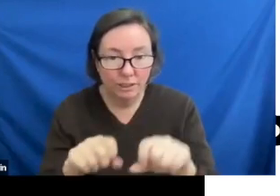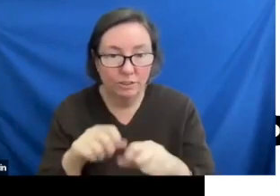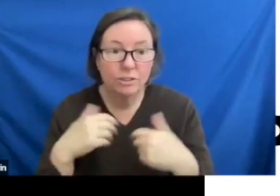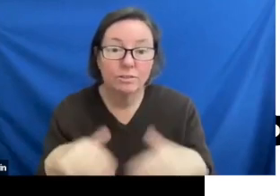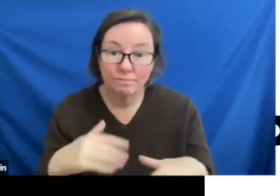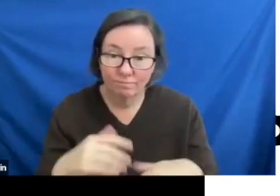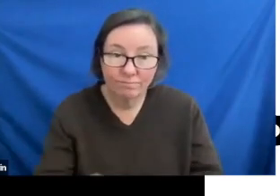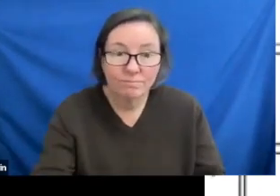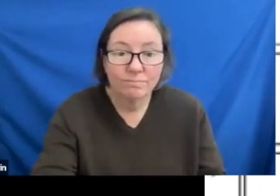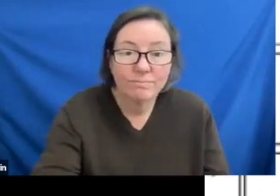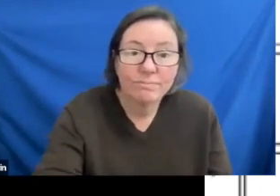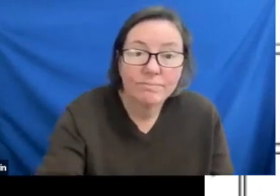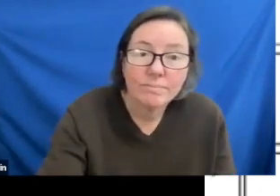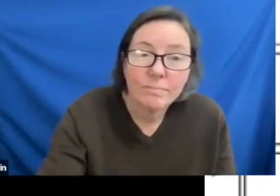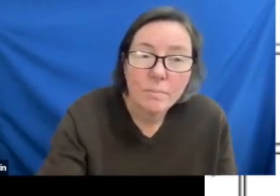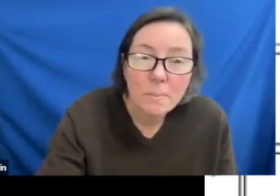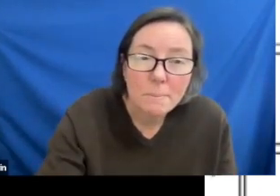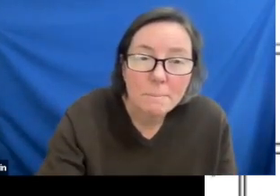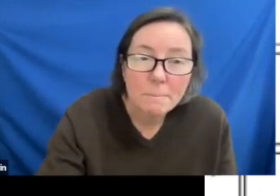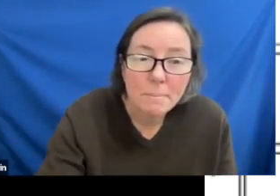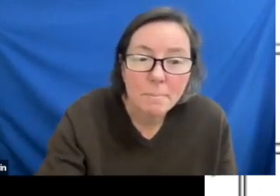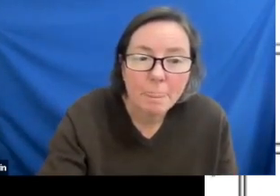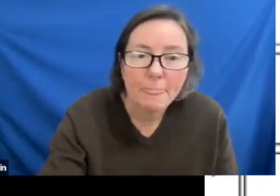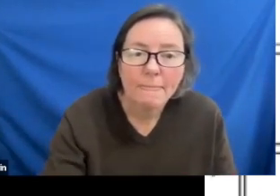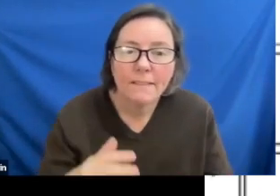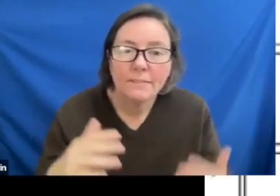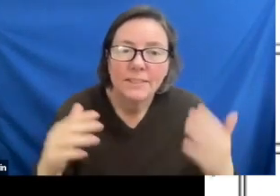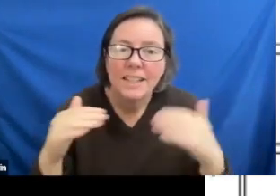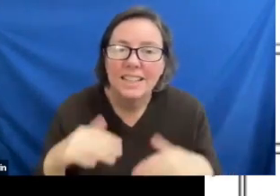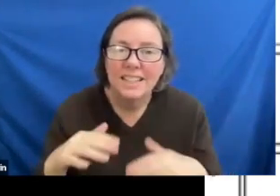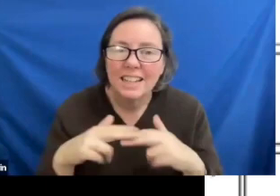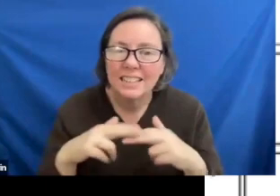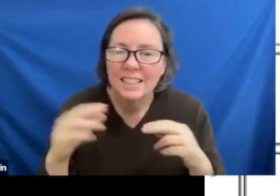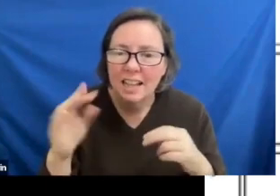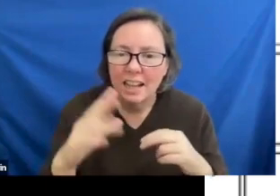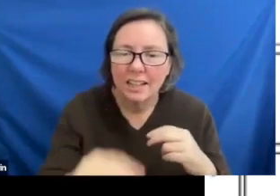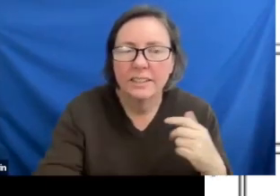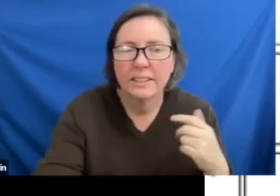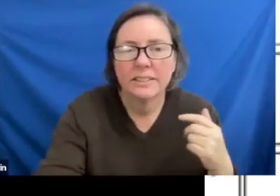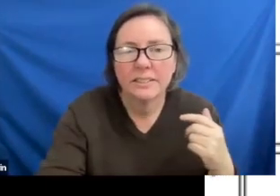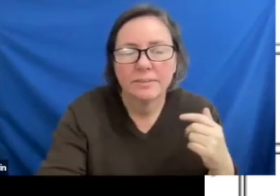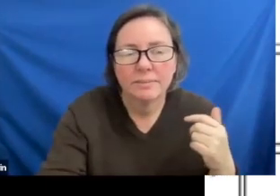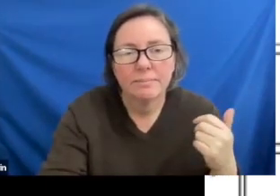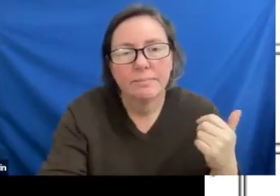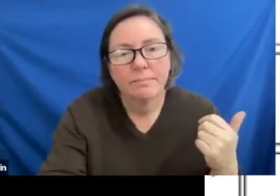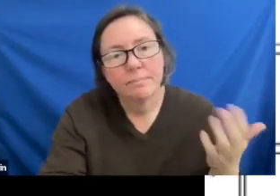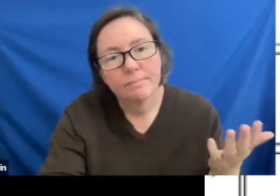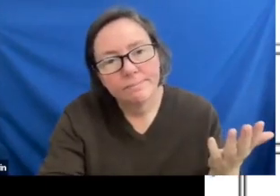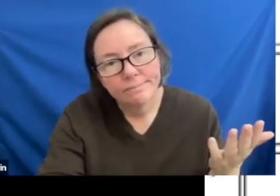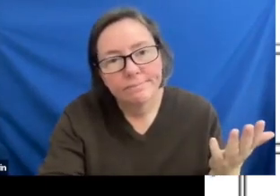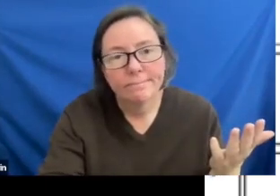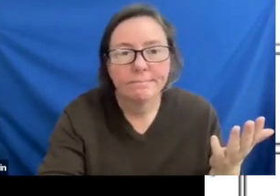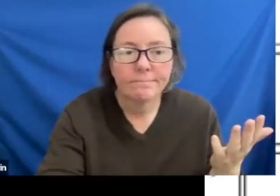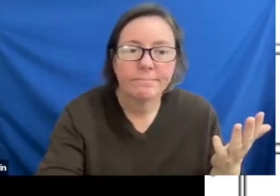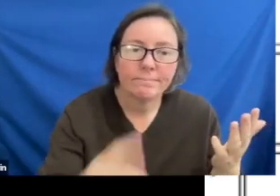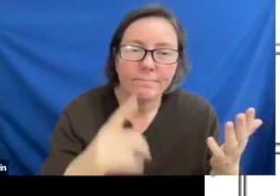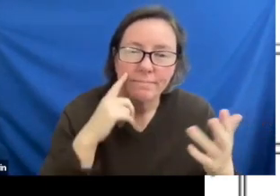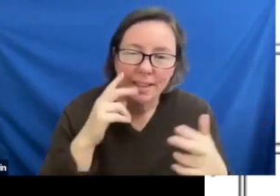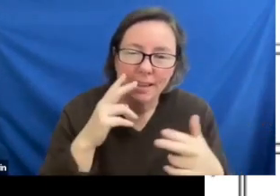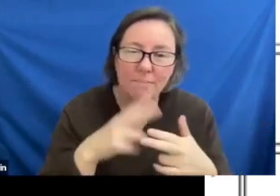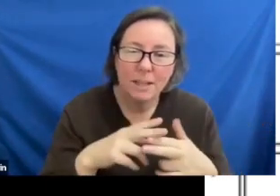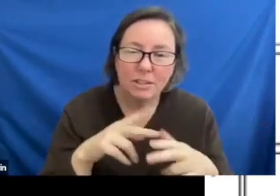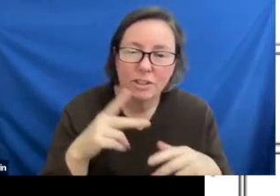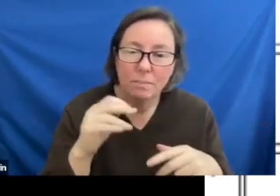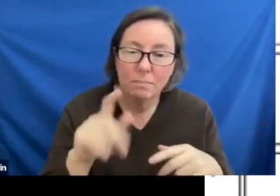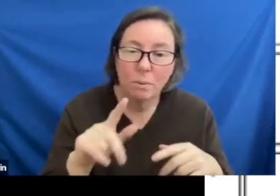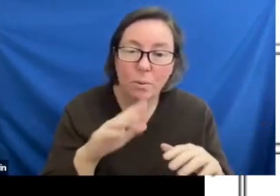slide, Dan. I mentioned the pool bathhouse, or I think this should be the last summer that we